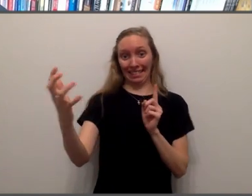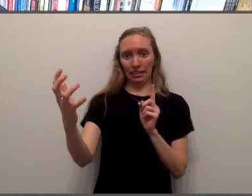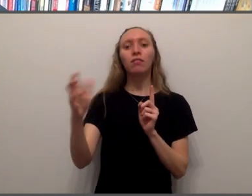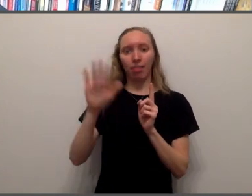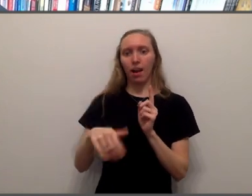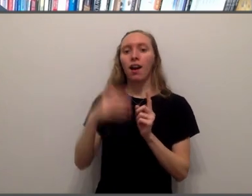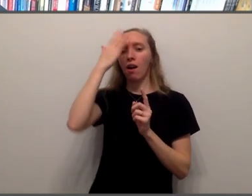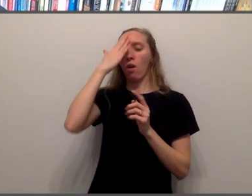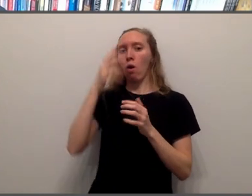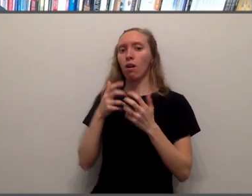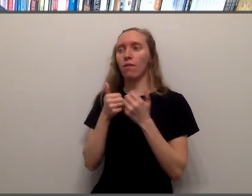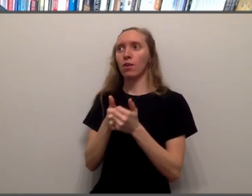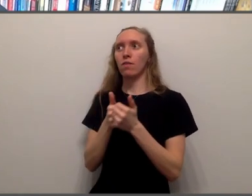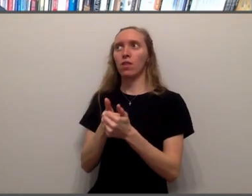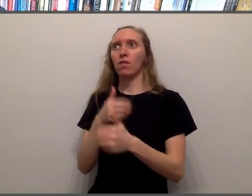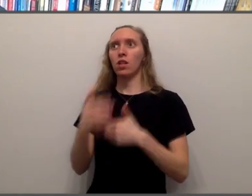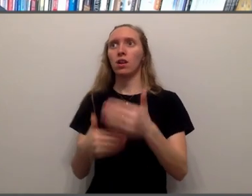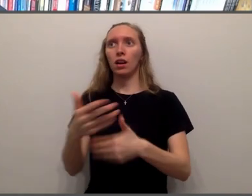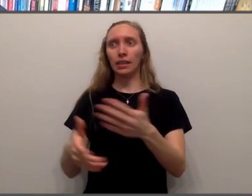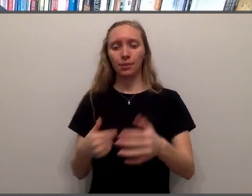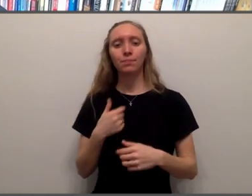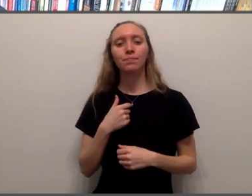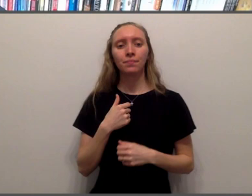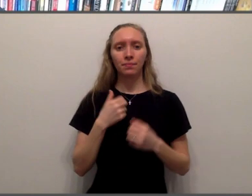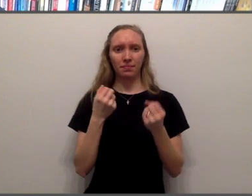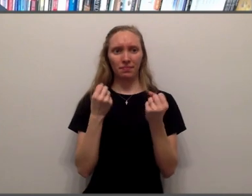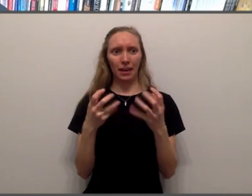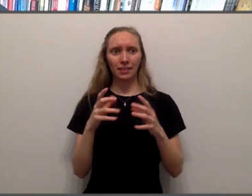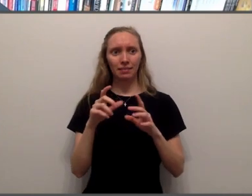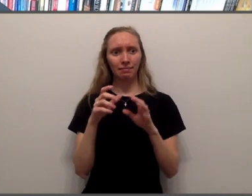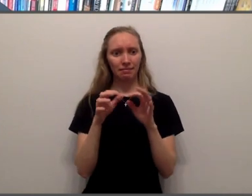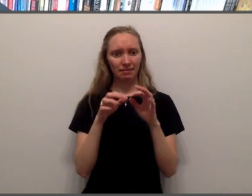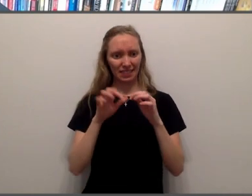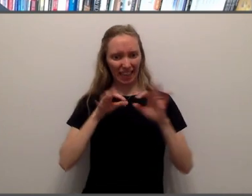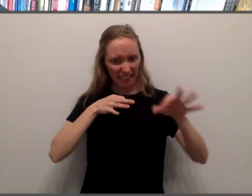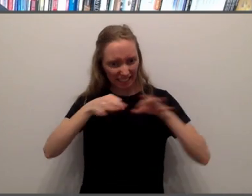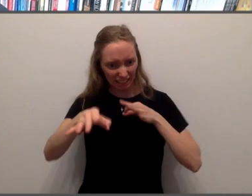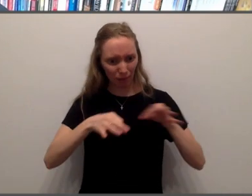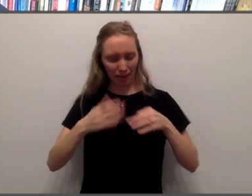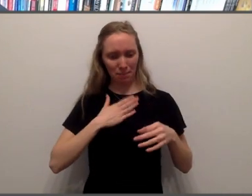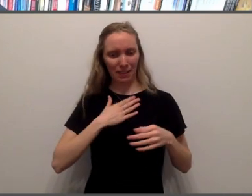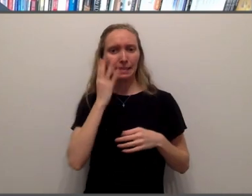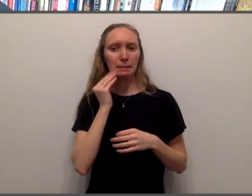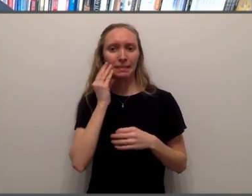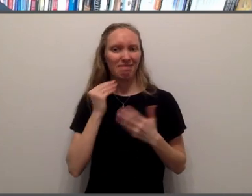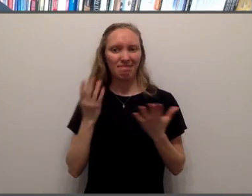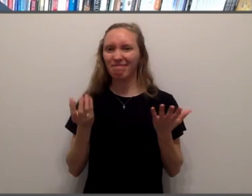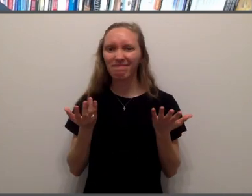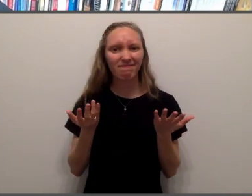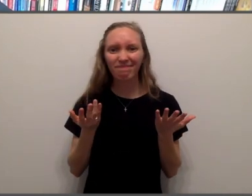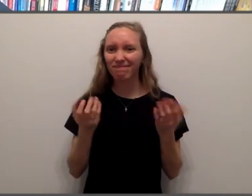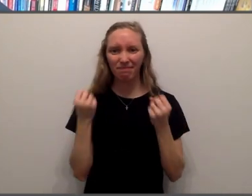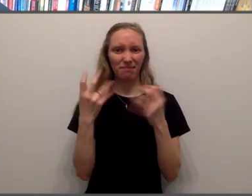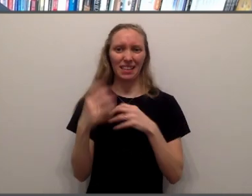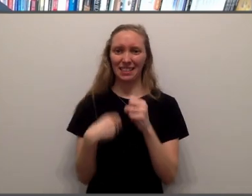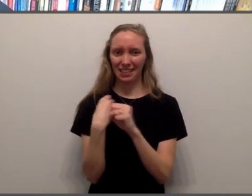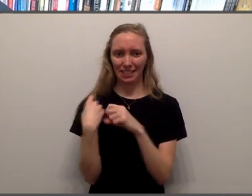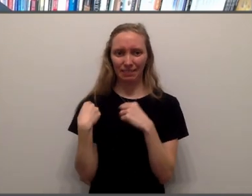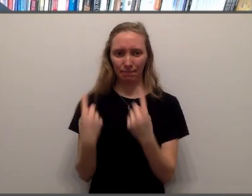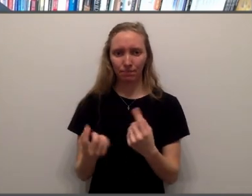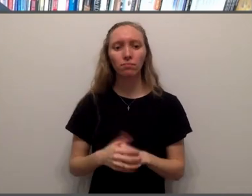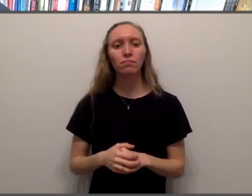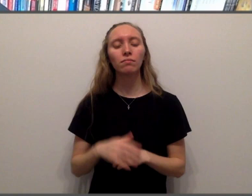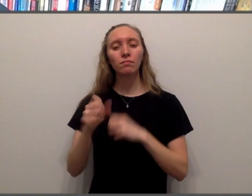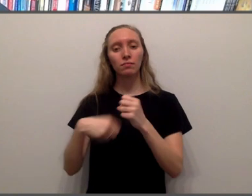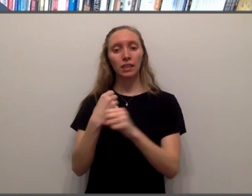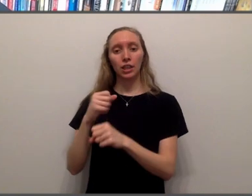to be able to describe. And then in 2014, I hit what I call the proverbial wall.